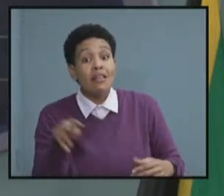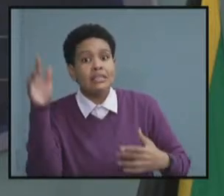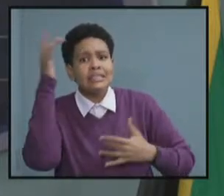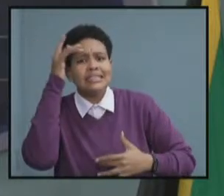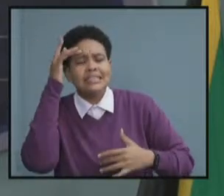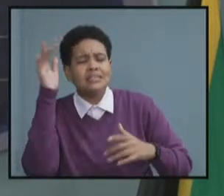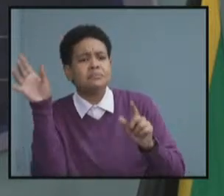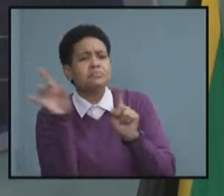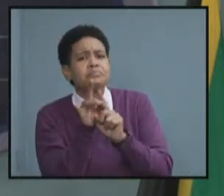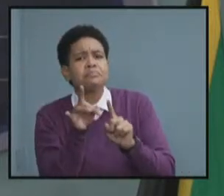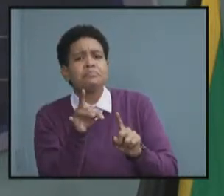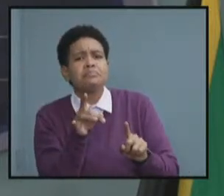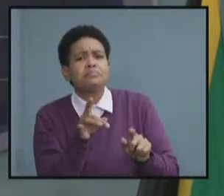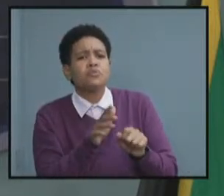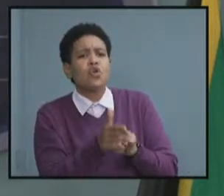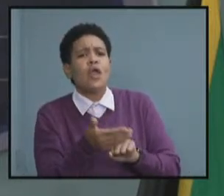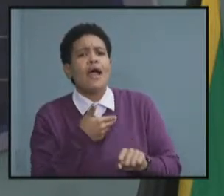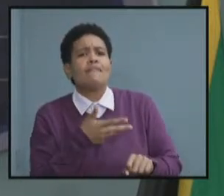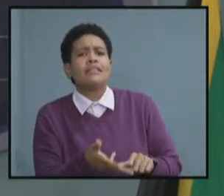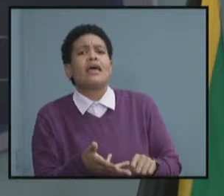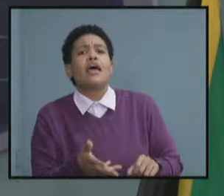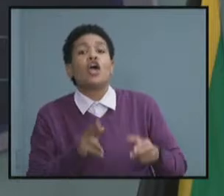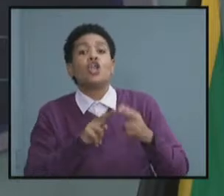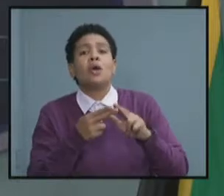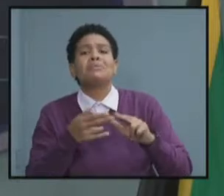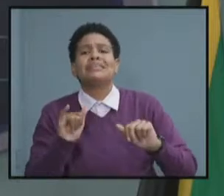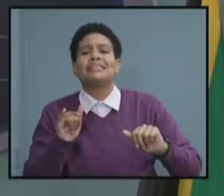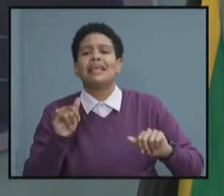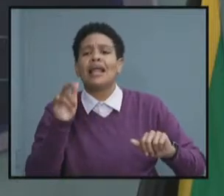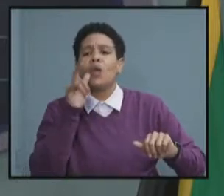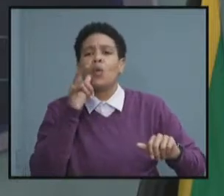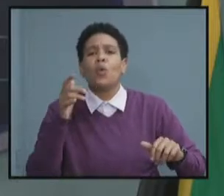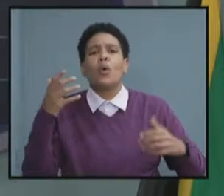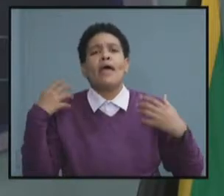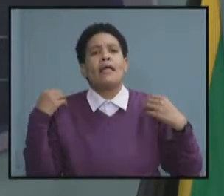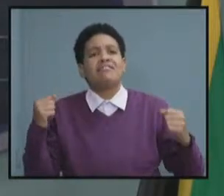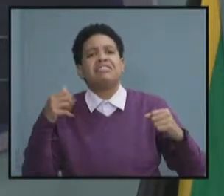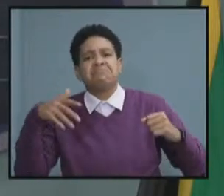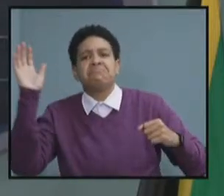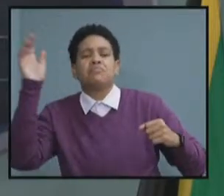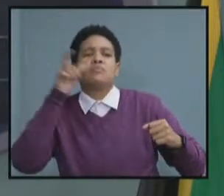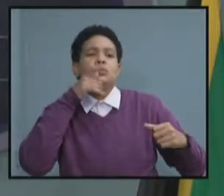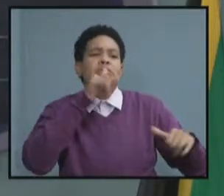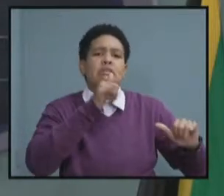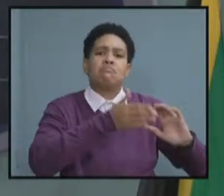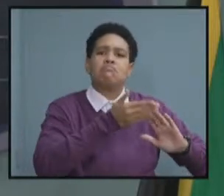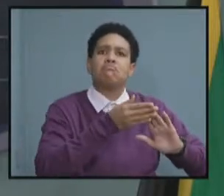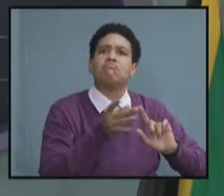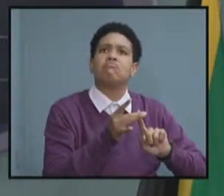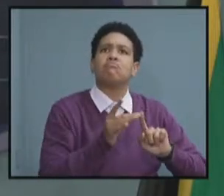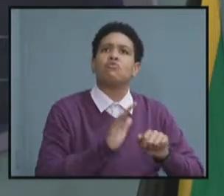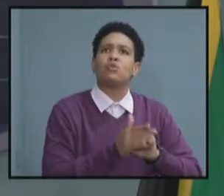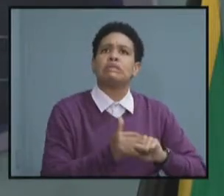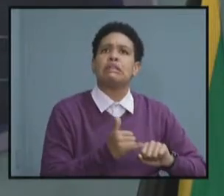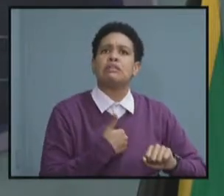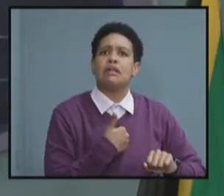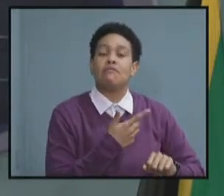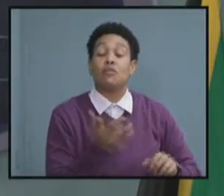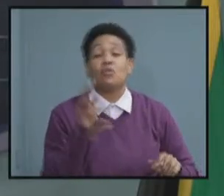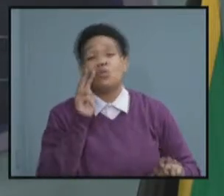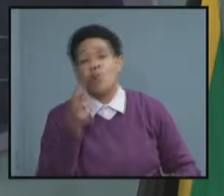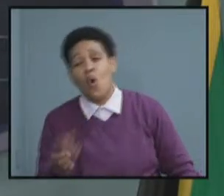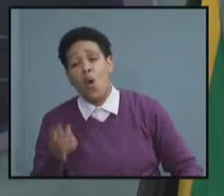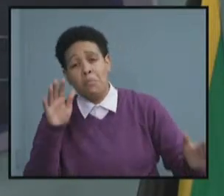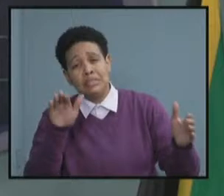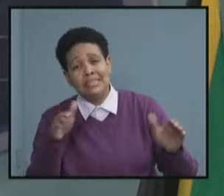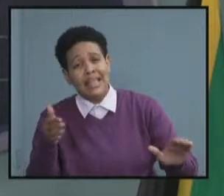the number of cases that are still active, looking at the number of deaths that have resulted, looking at the